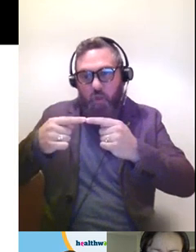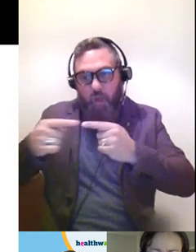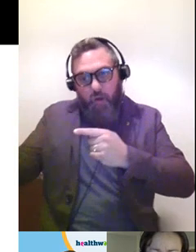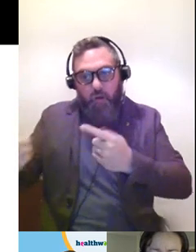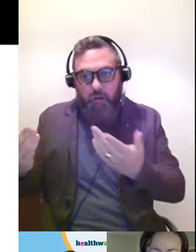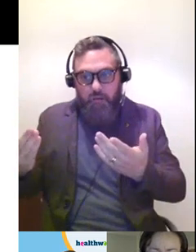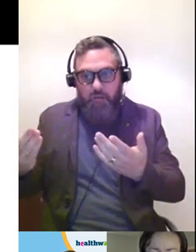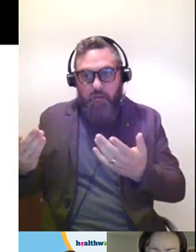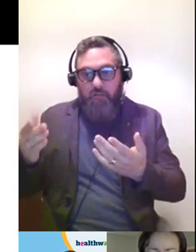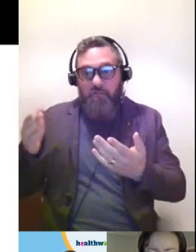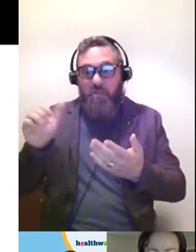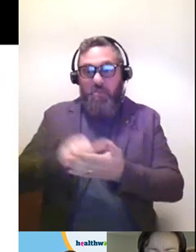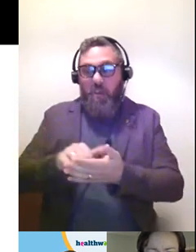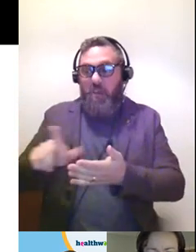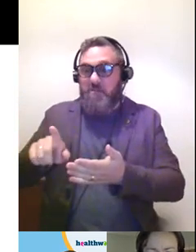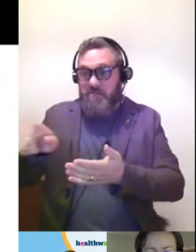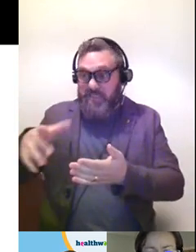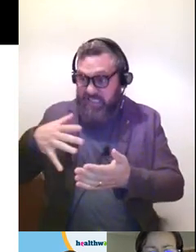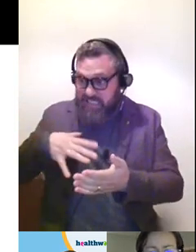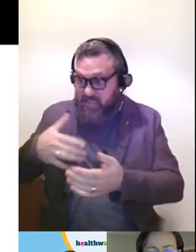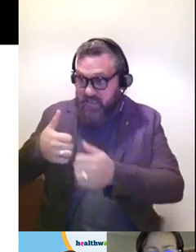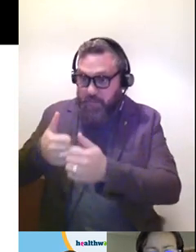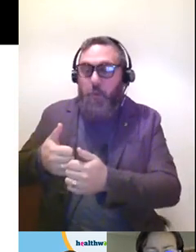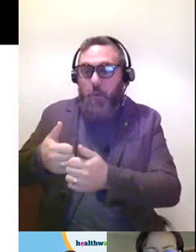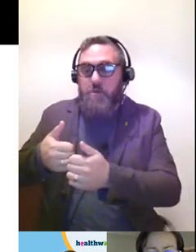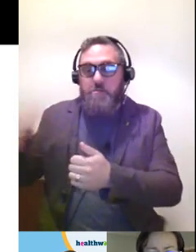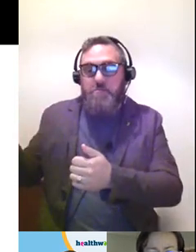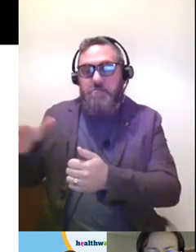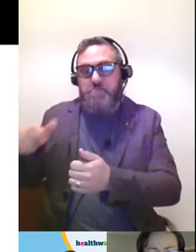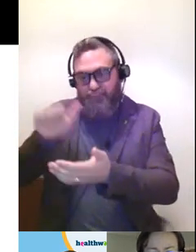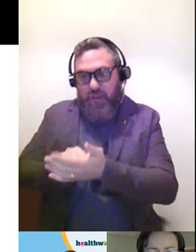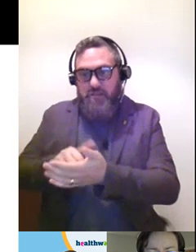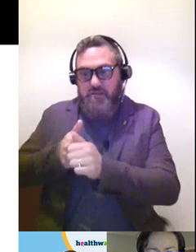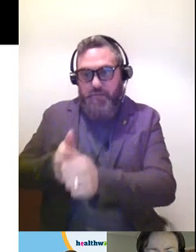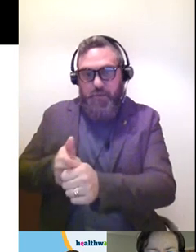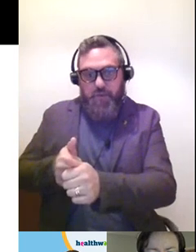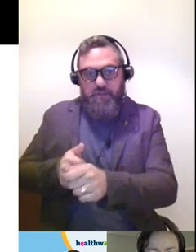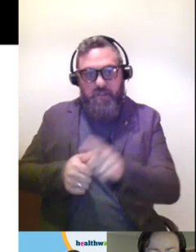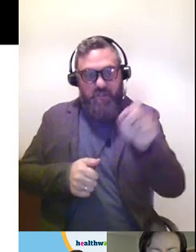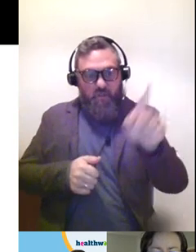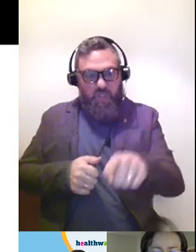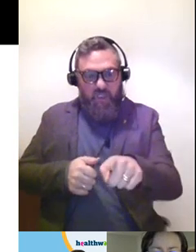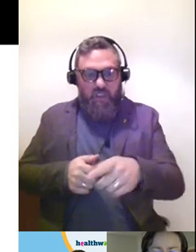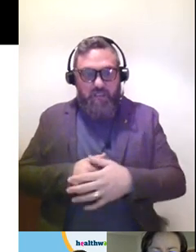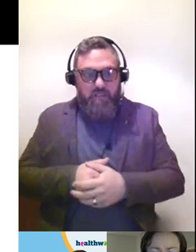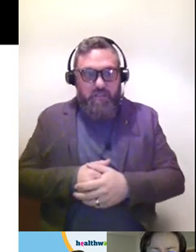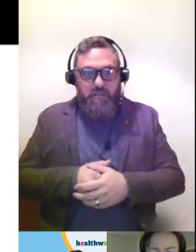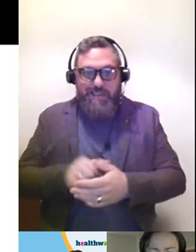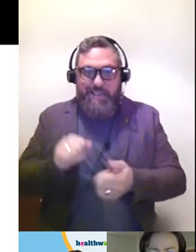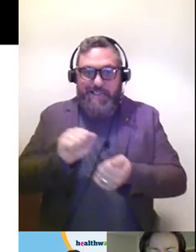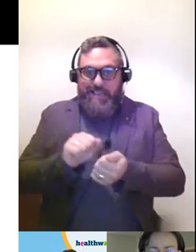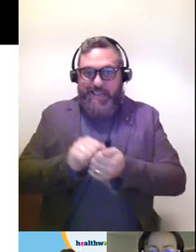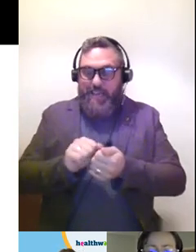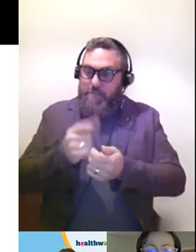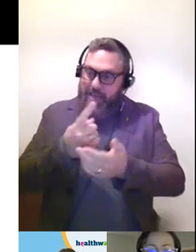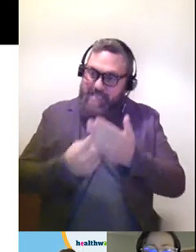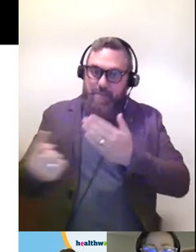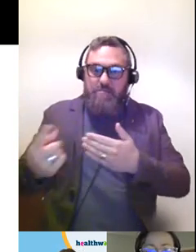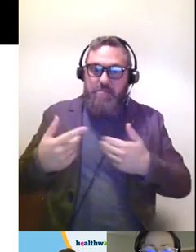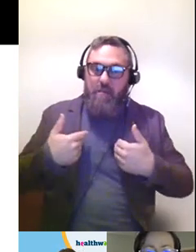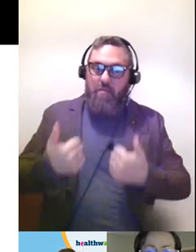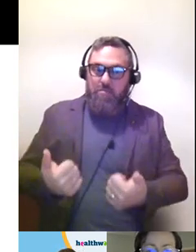then provide the right support for people when they need it. And that's what the priorities are that we see here. So the first is about trying to keep people independent and